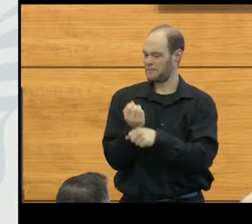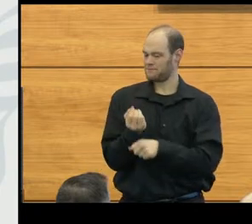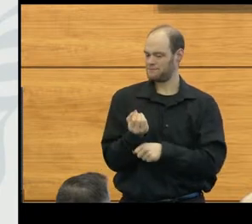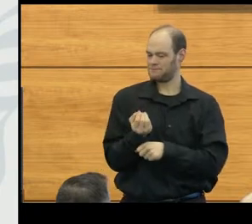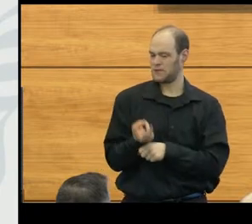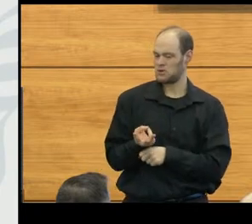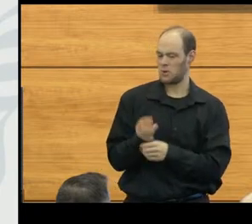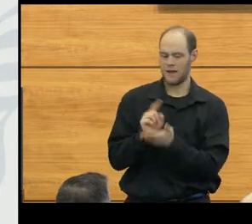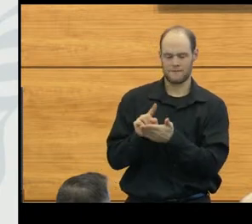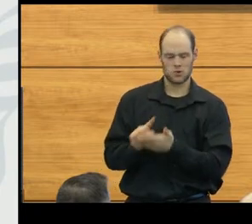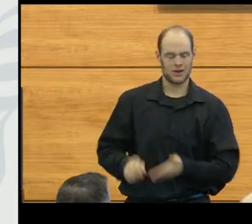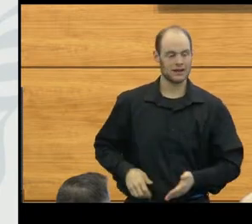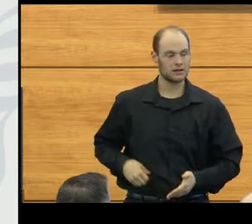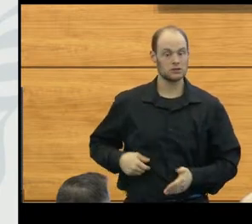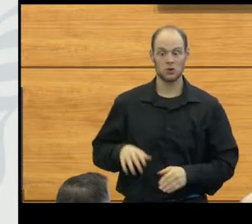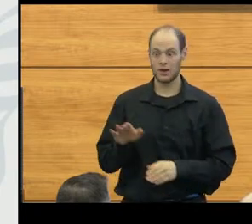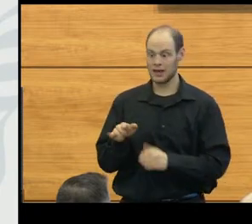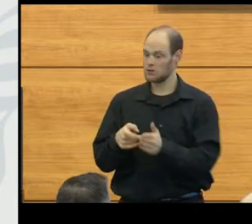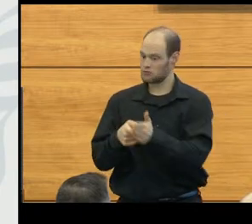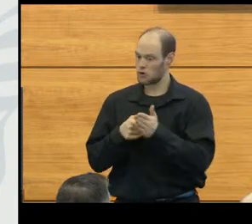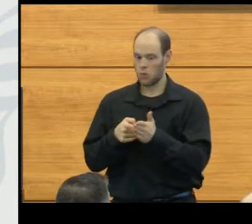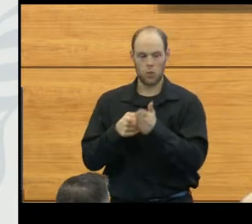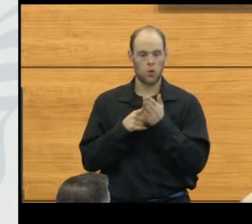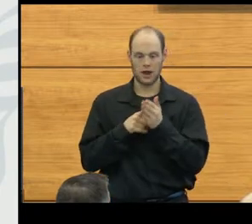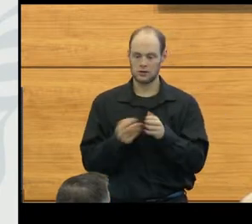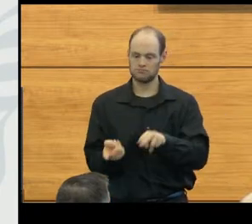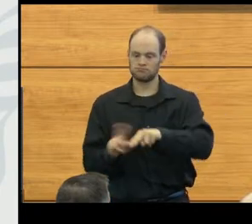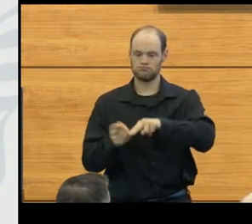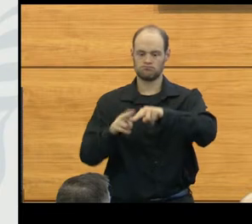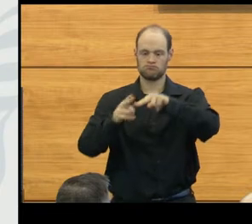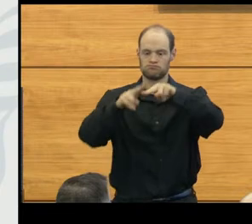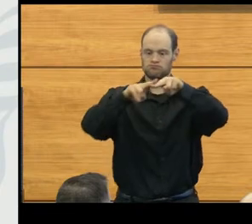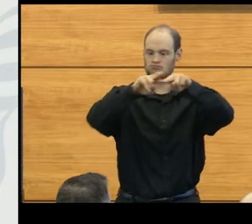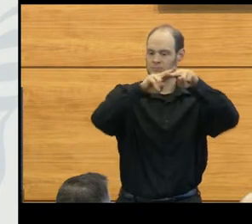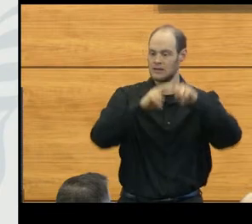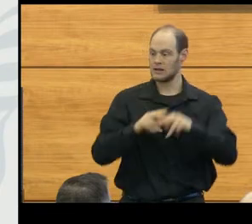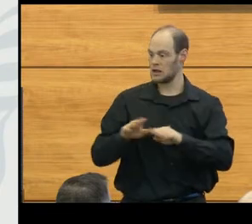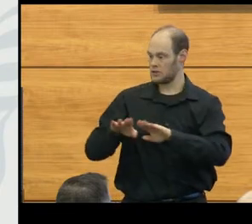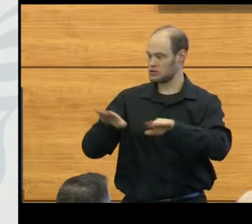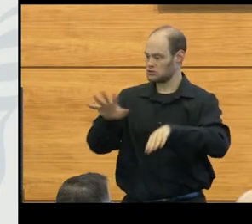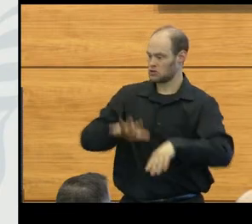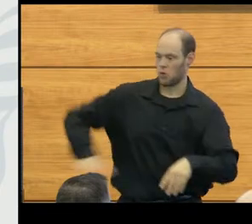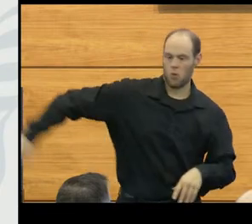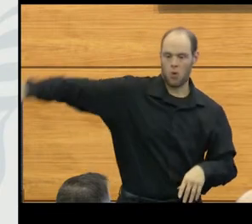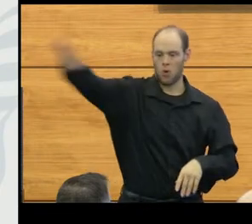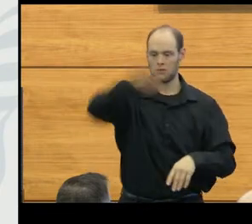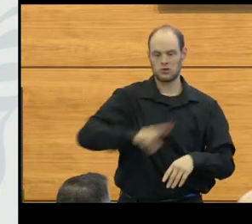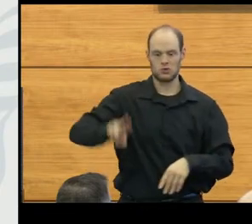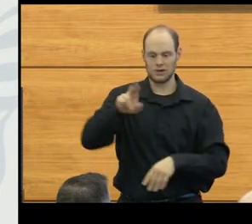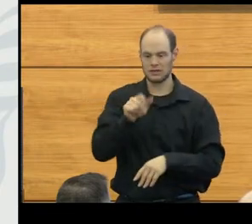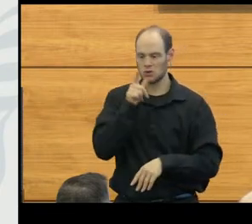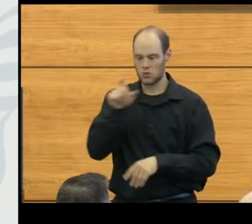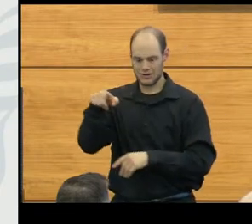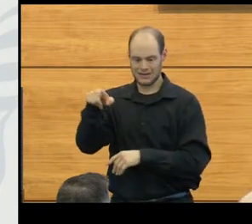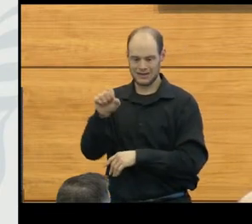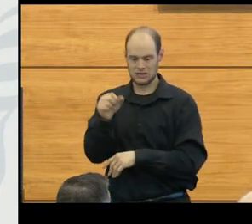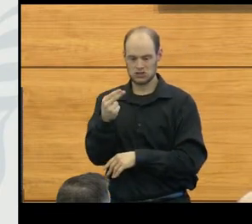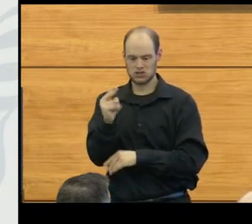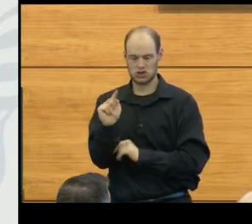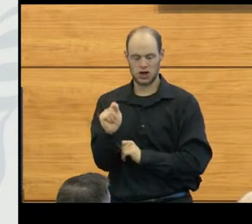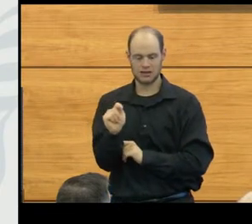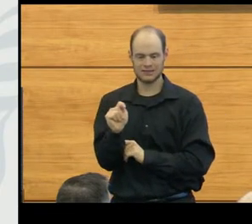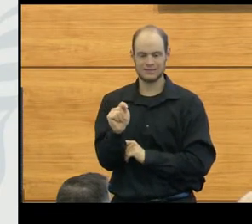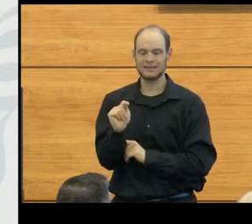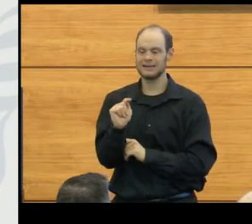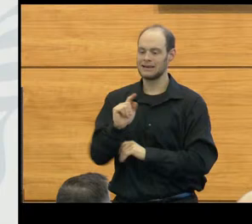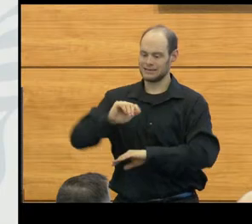of them every week. So his demand had increased so much for the children that were around the United States that needed shunt systems that he